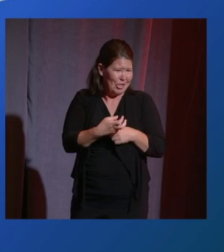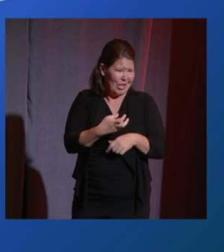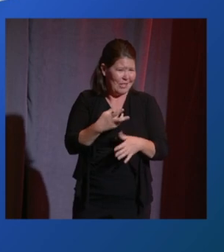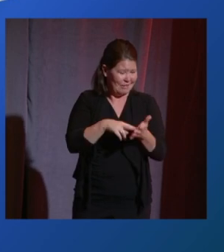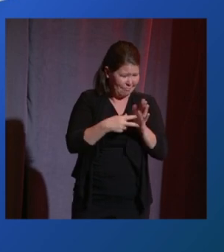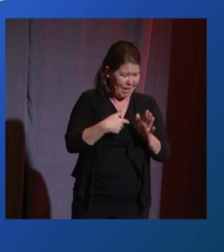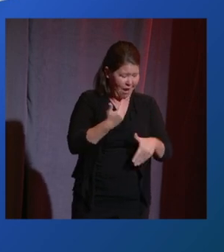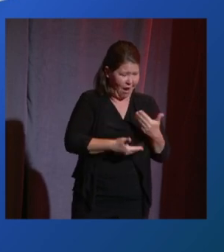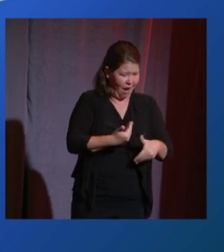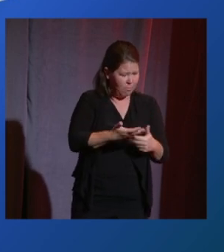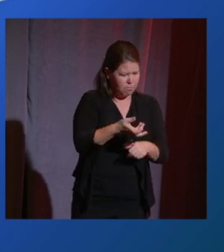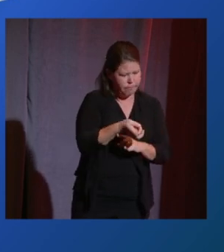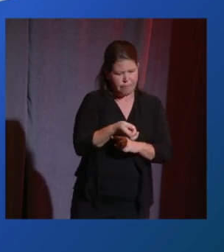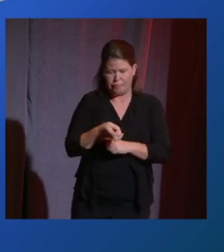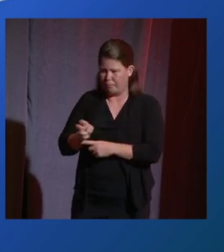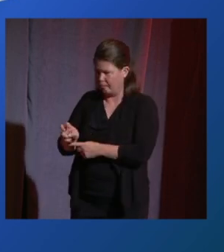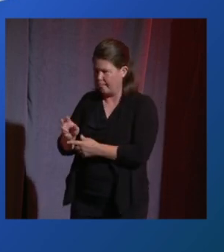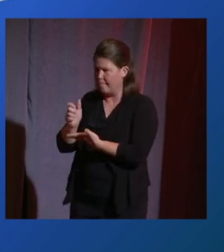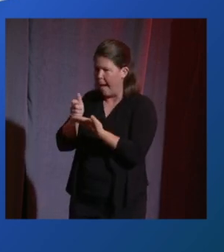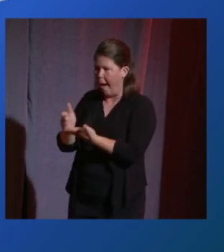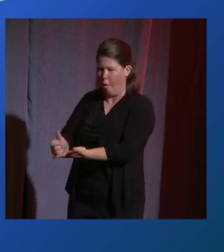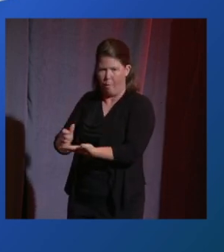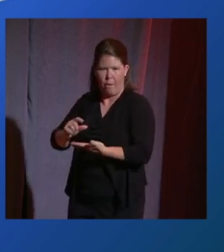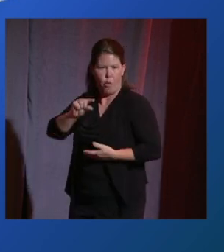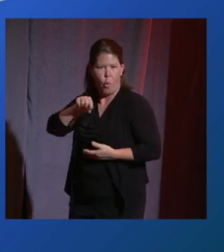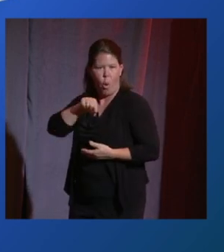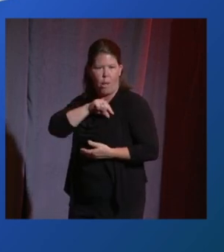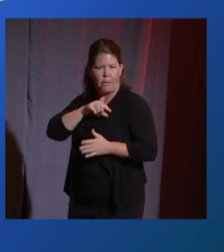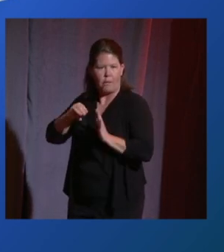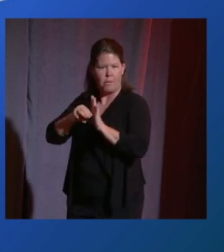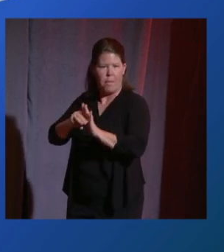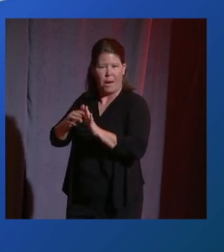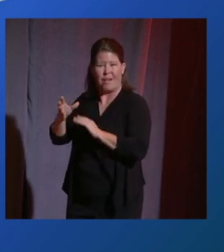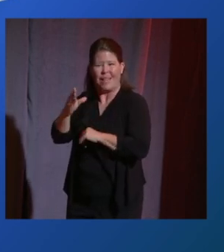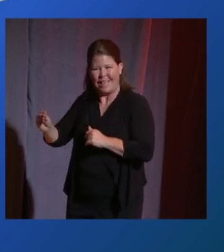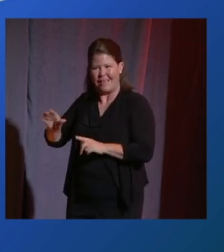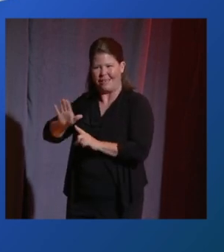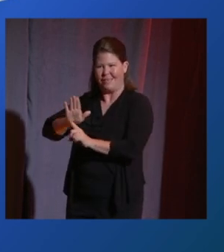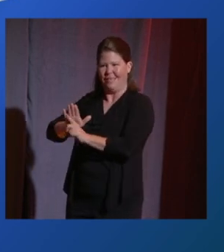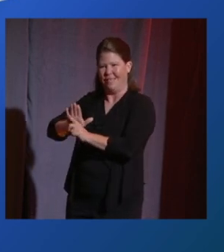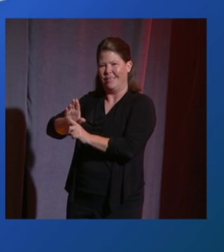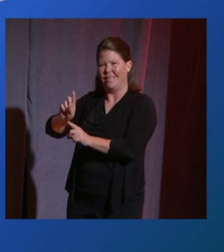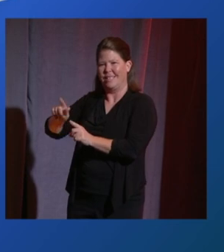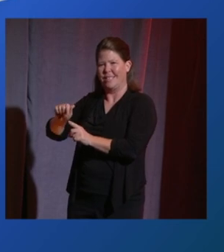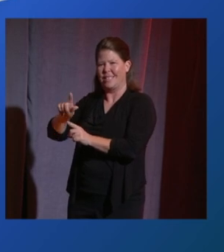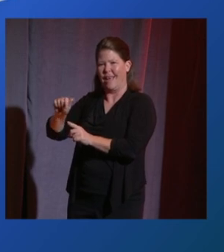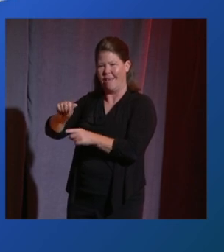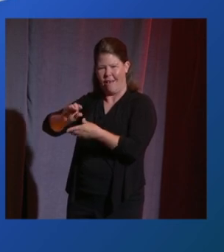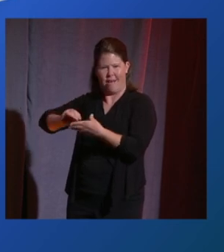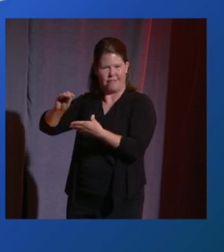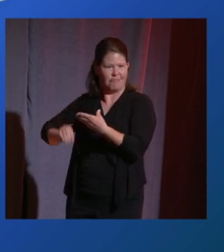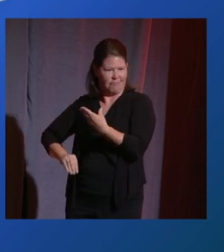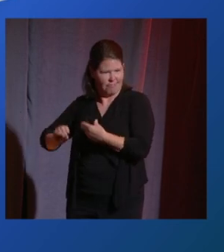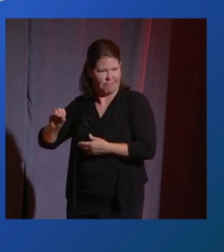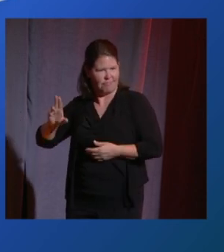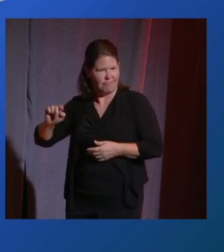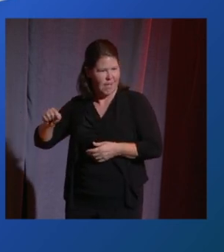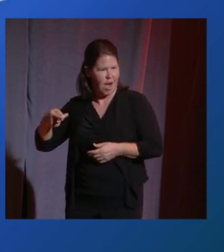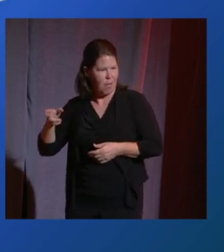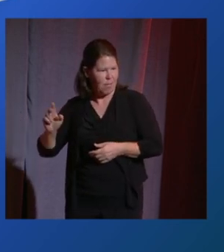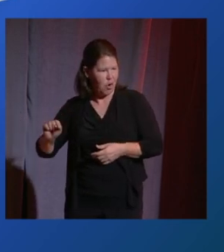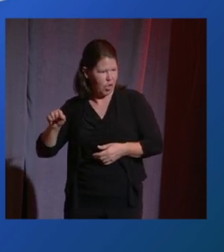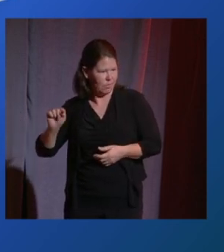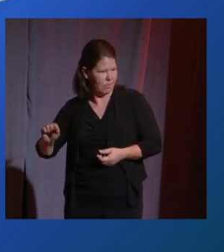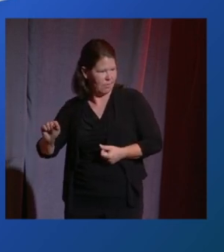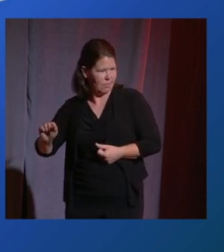quality of the model but also the quality of the data that you get from the model um you know you still need to to look